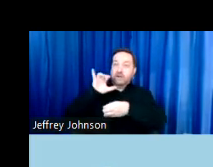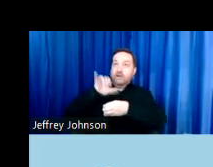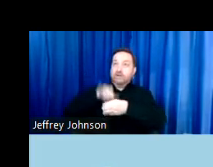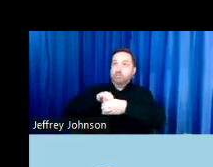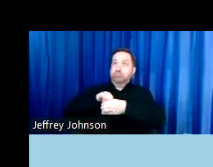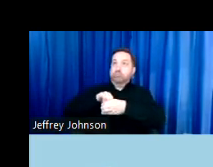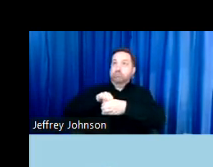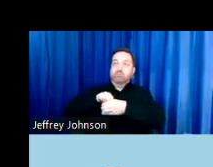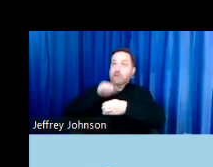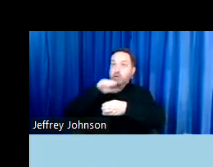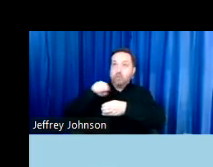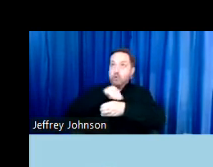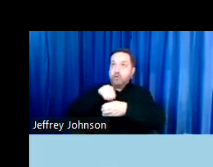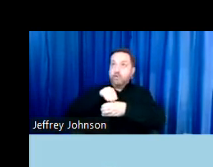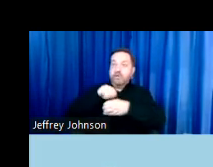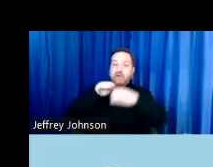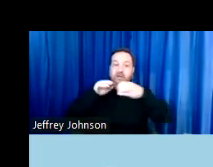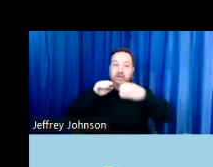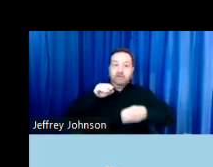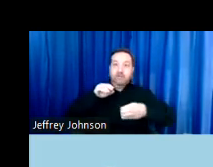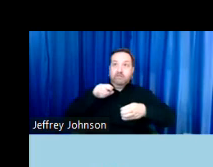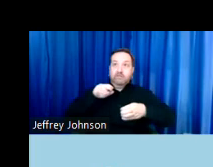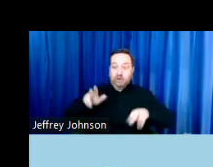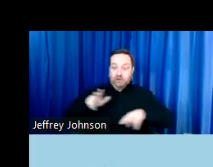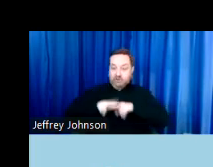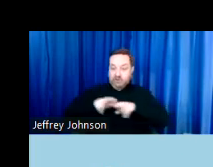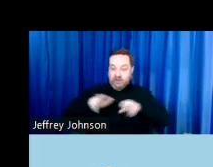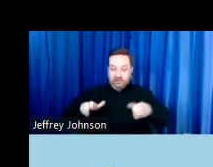a particular spot on a chair,